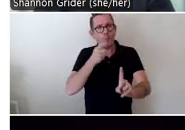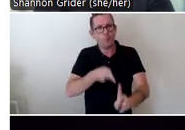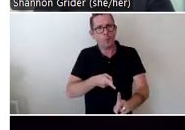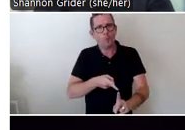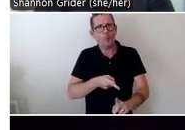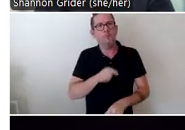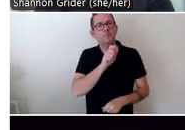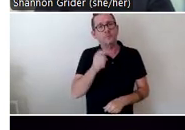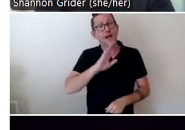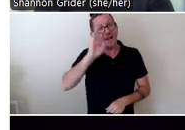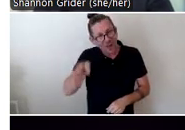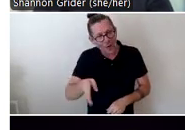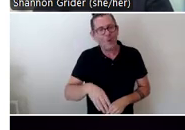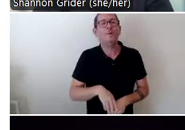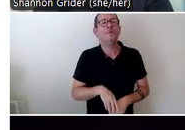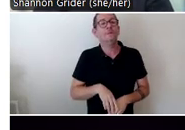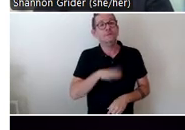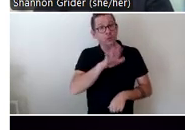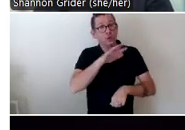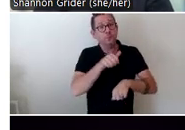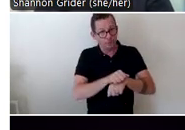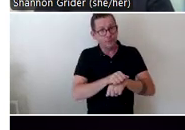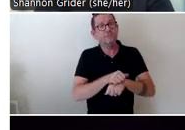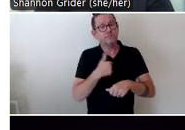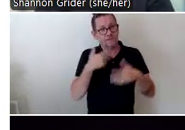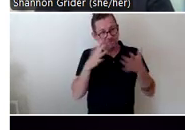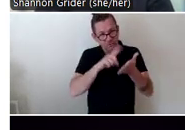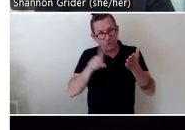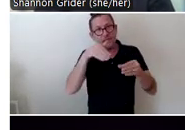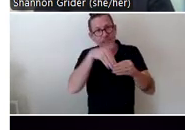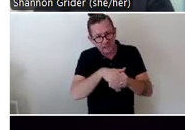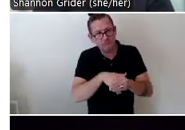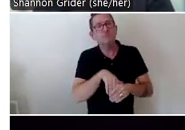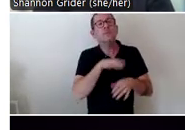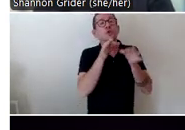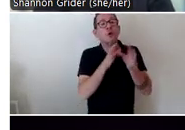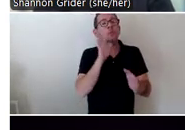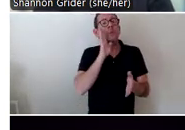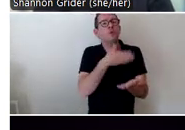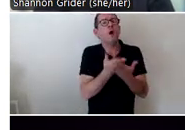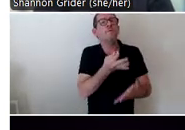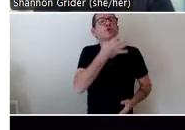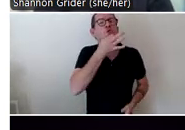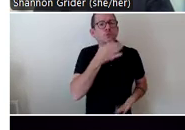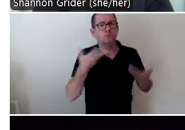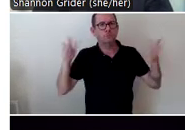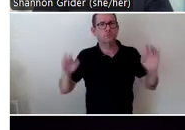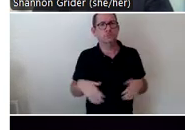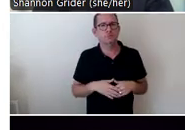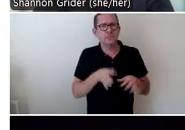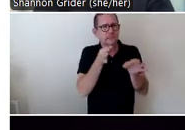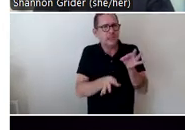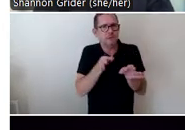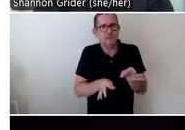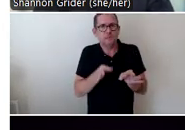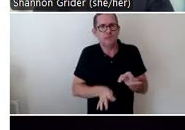blah. Don't have to go through all the niceties that you would think. You could certainly say, hello, what time is your appointment? What is